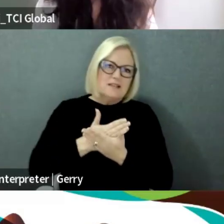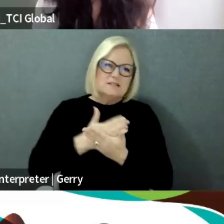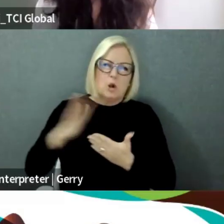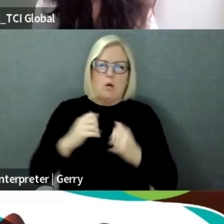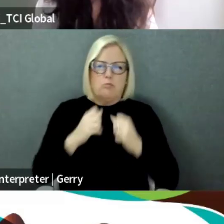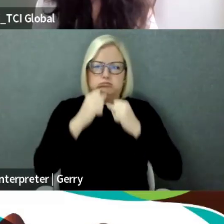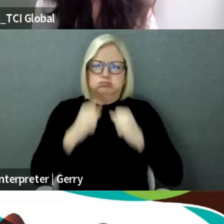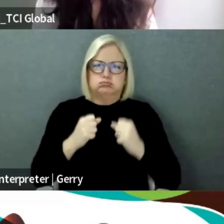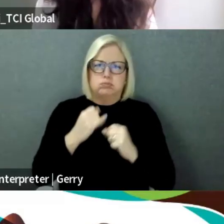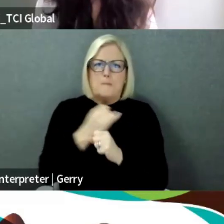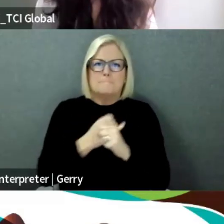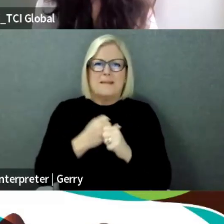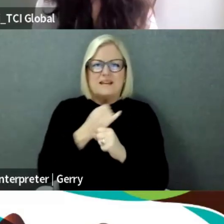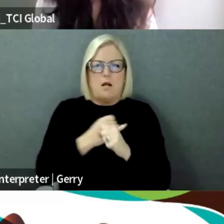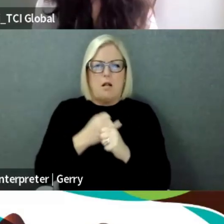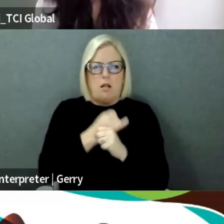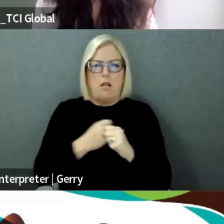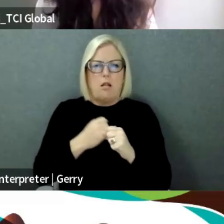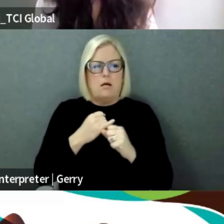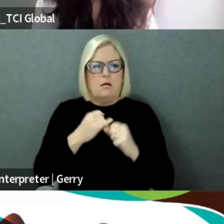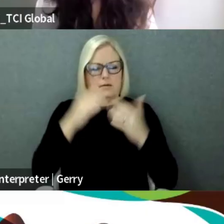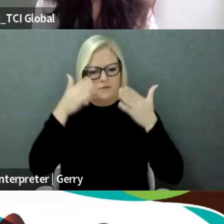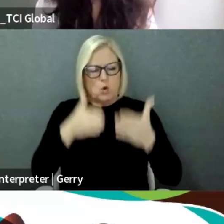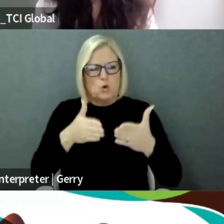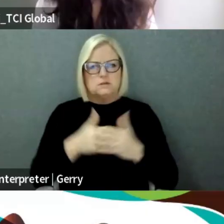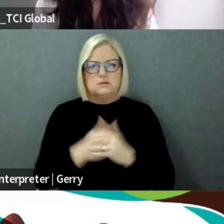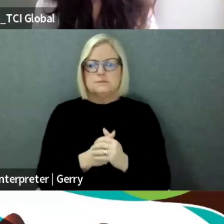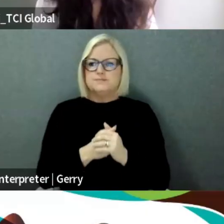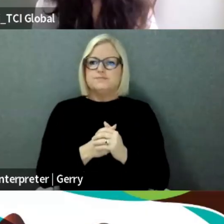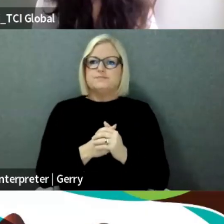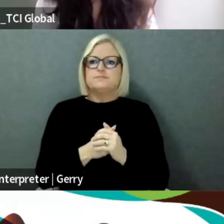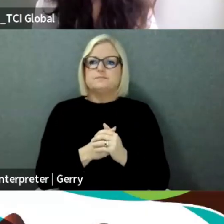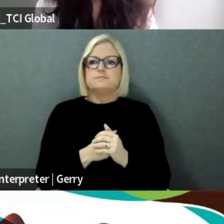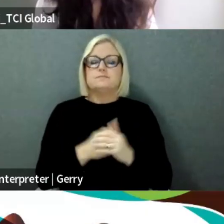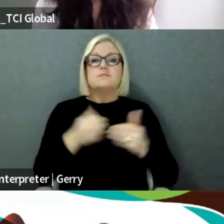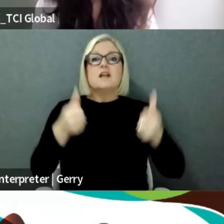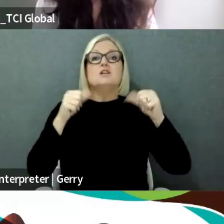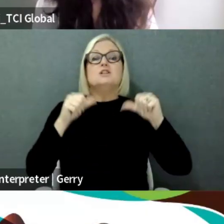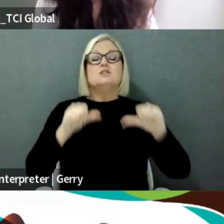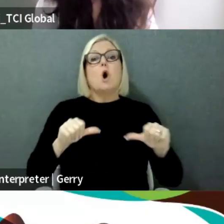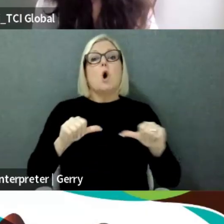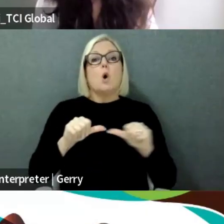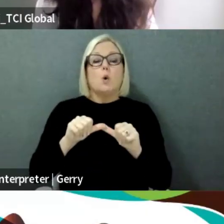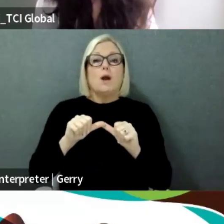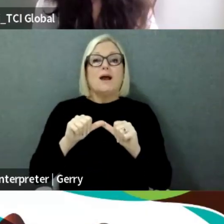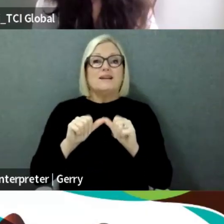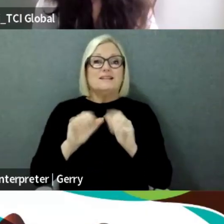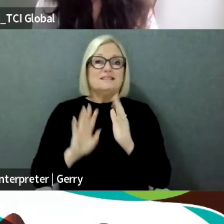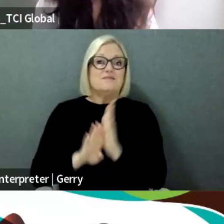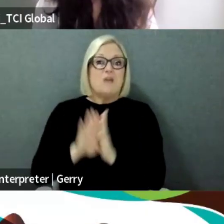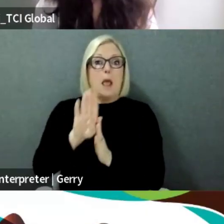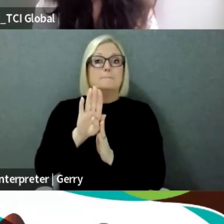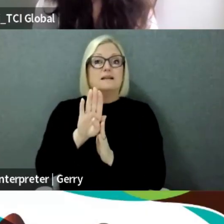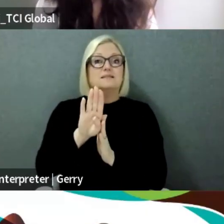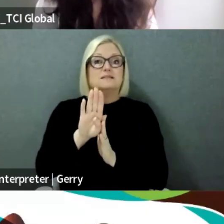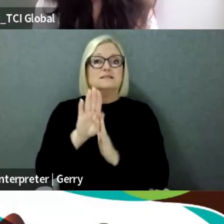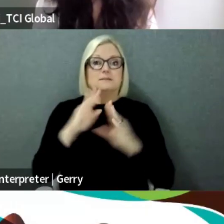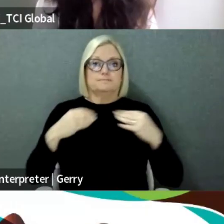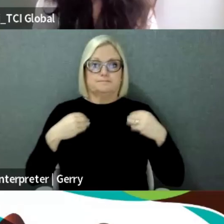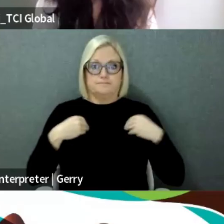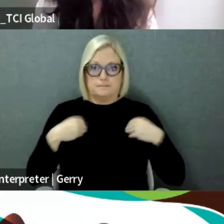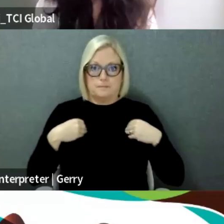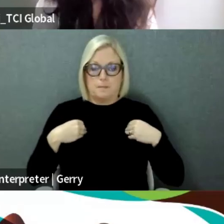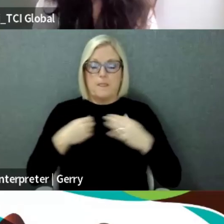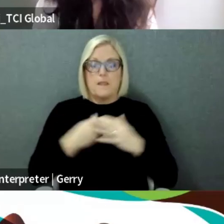lens. So this brings us to development cooperation, and donor funding can